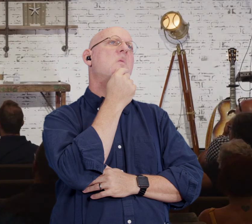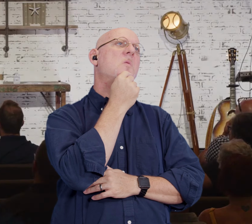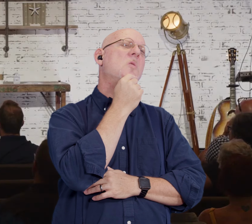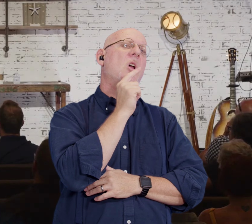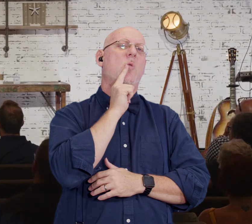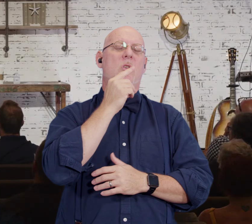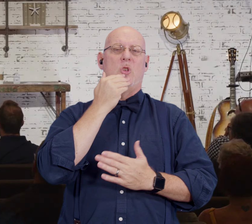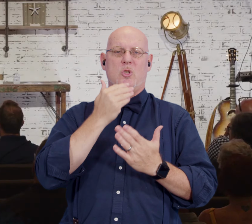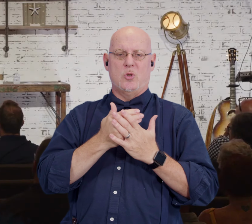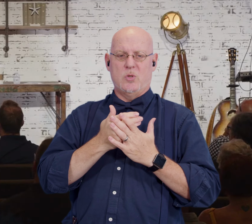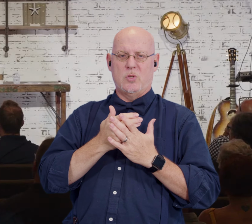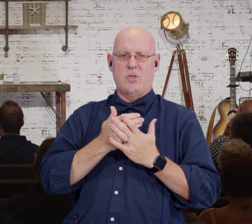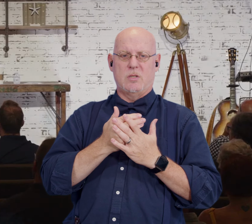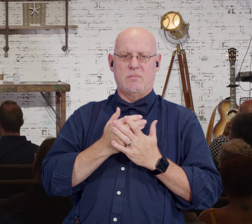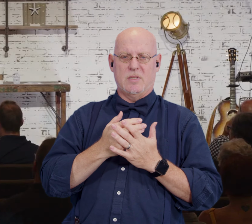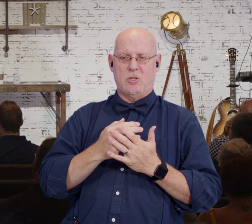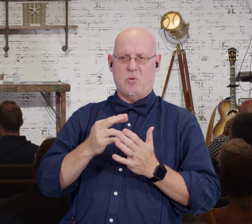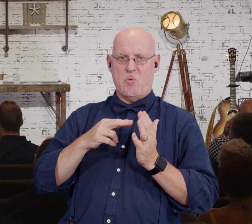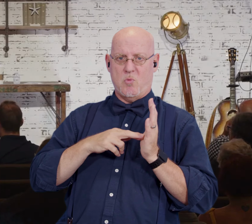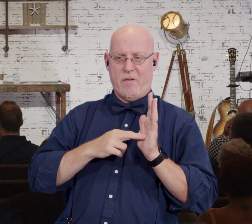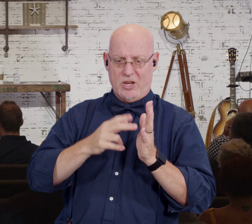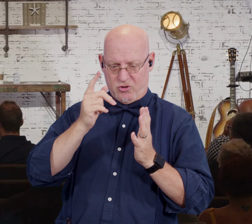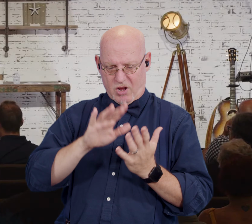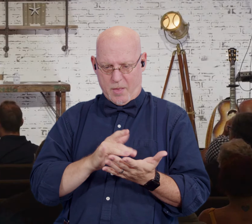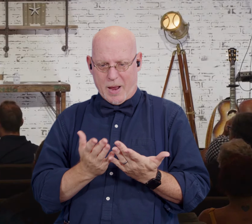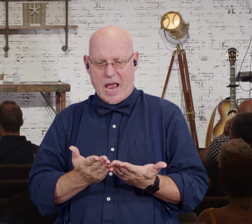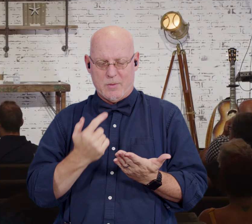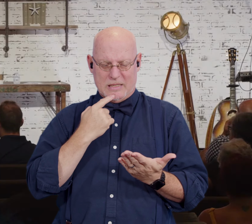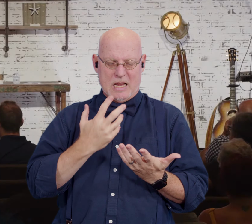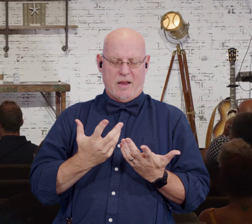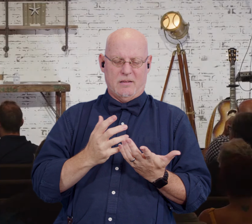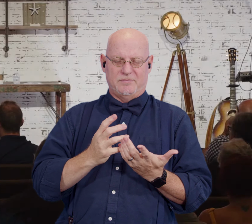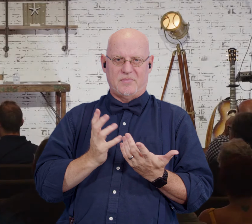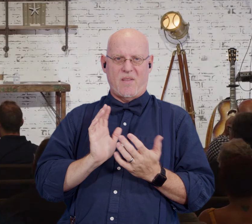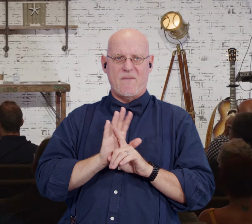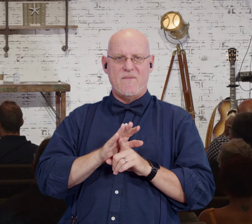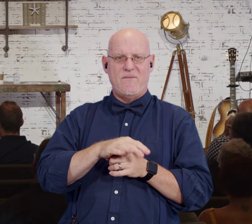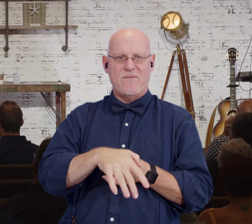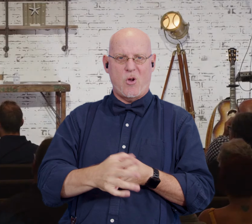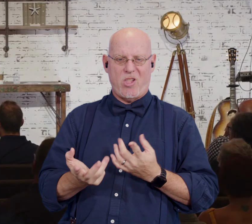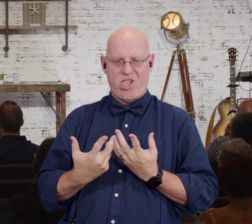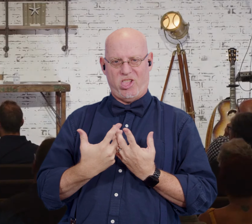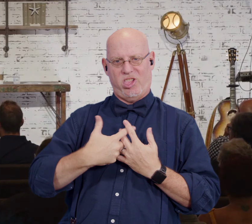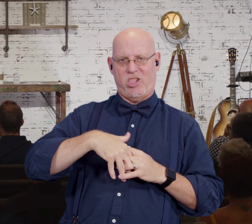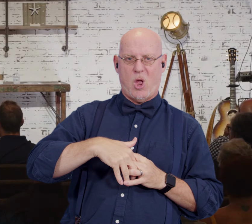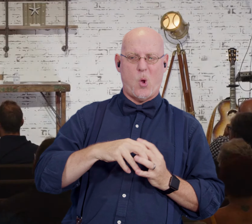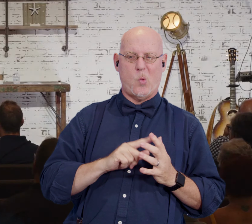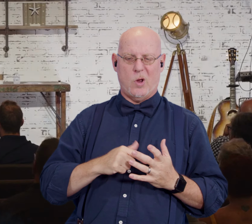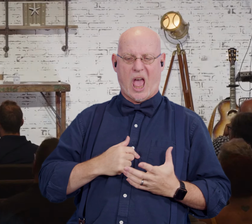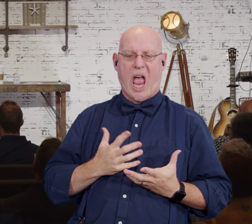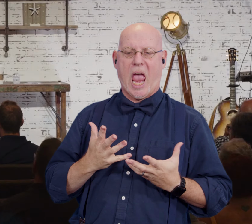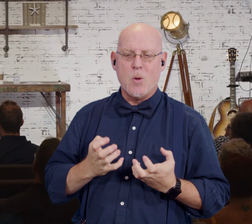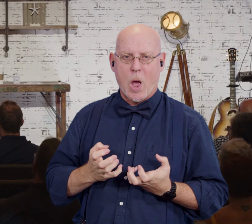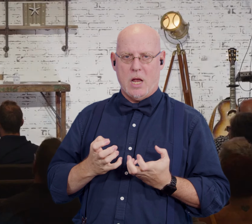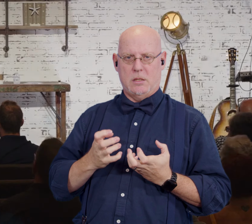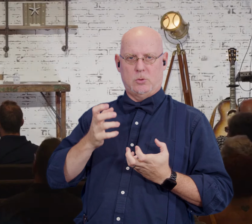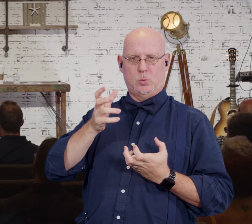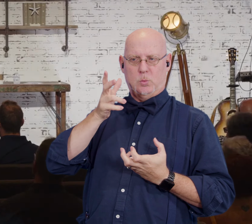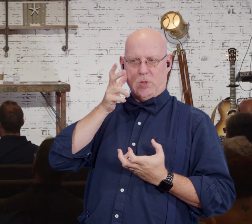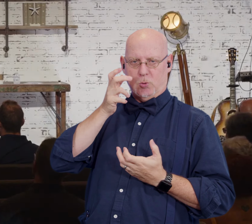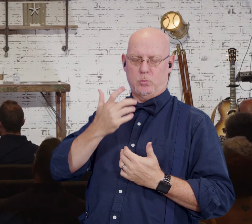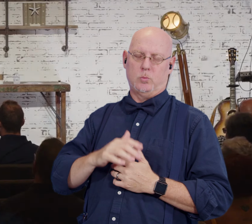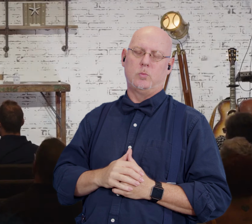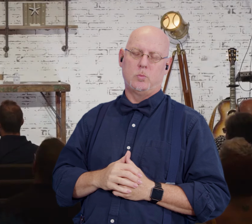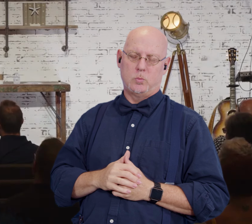like we're really good at taking this, the revelation of God, and just making it say what I want it to say.